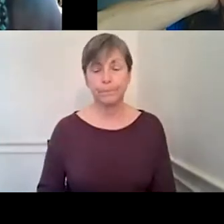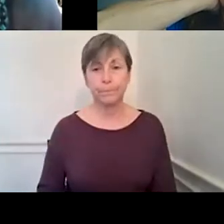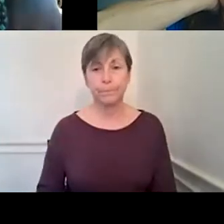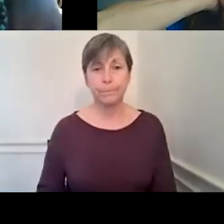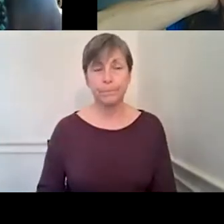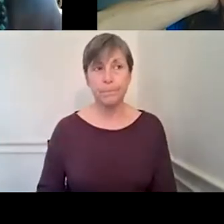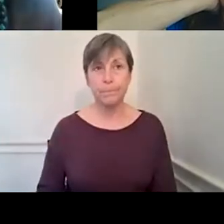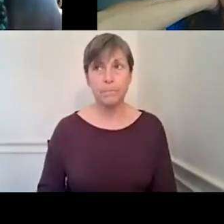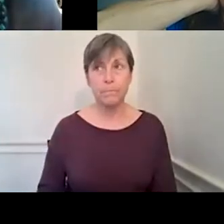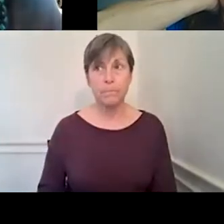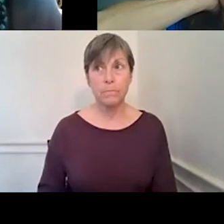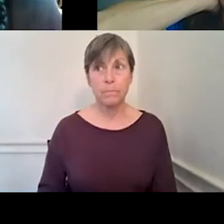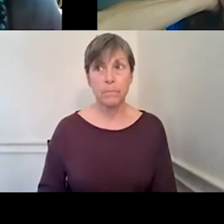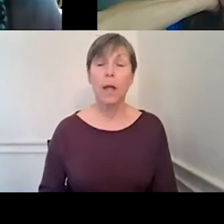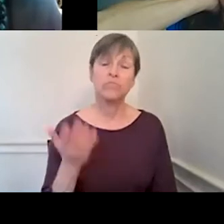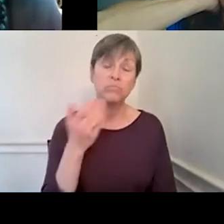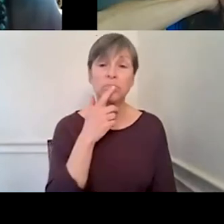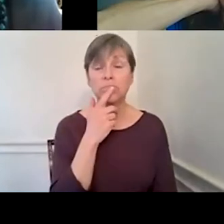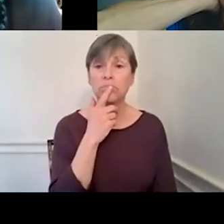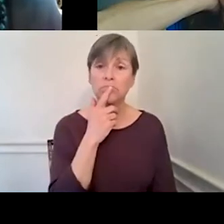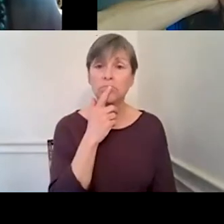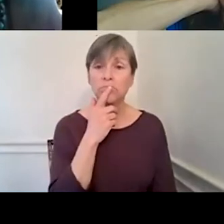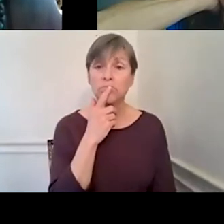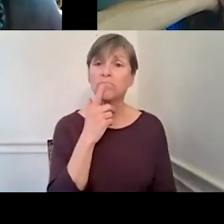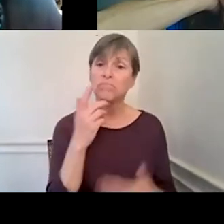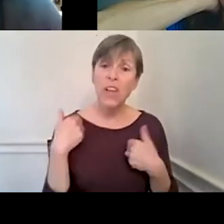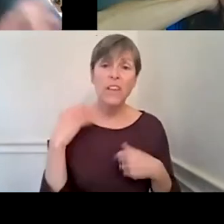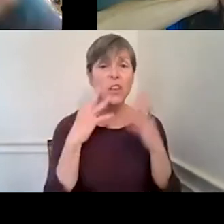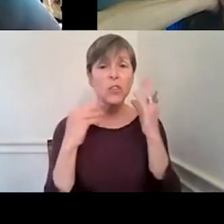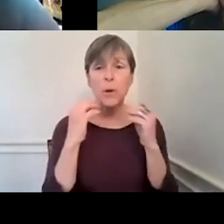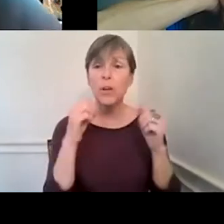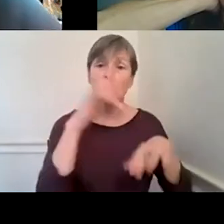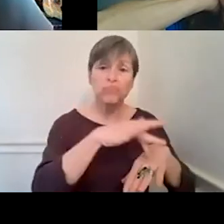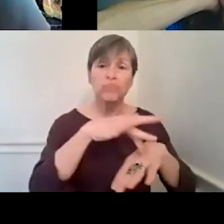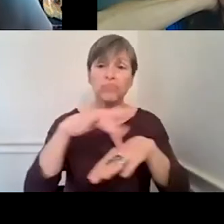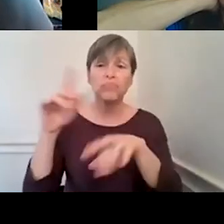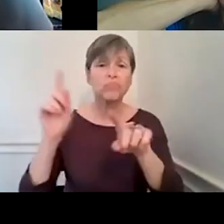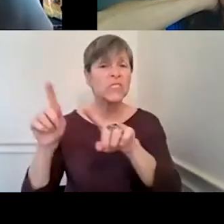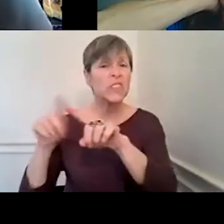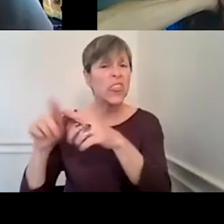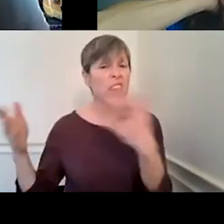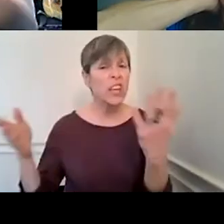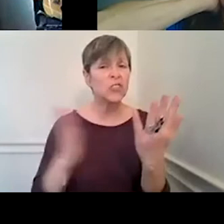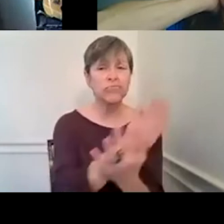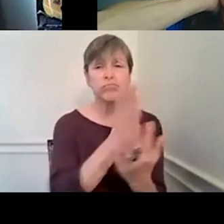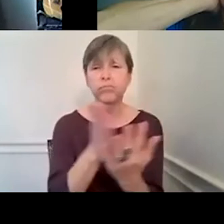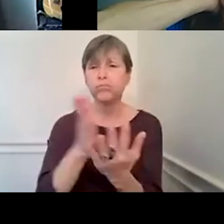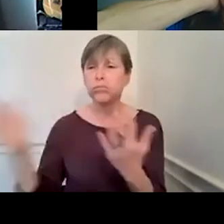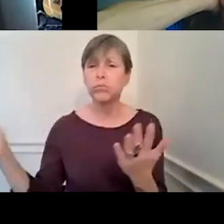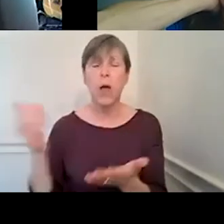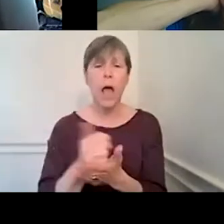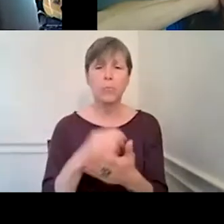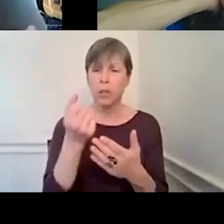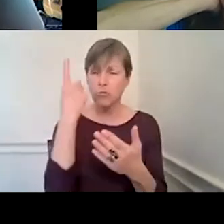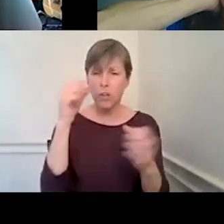I would say that having broad experience, I think, helps to kind of visualize the big picture for